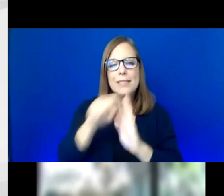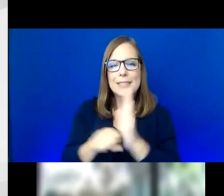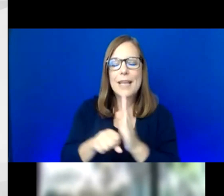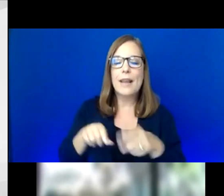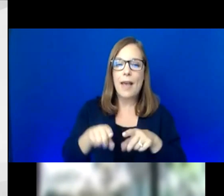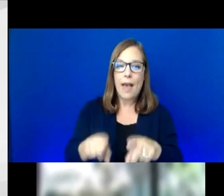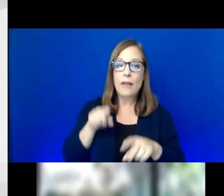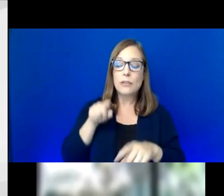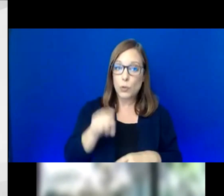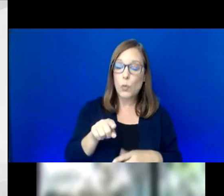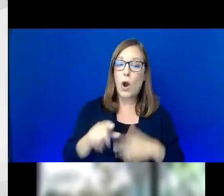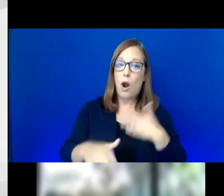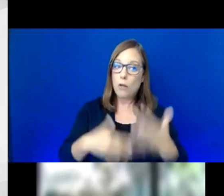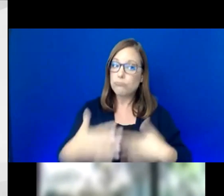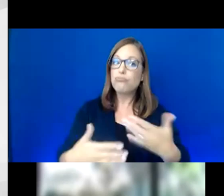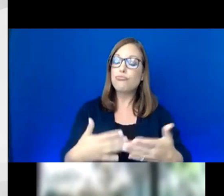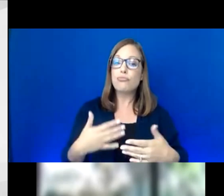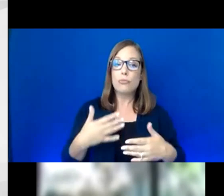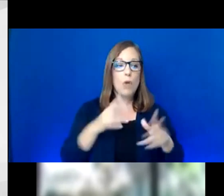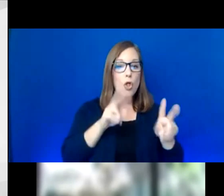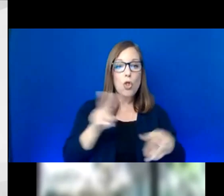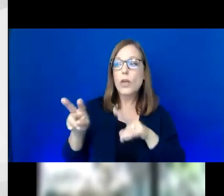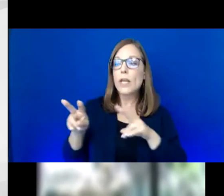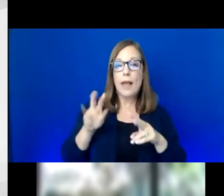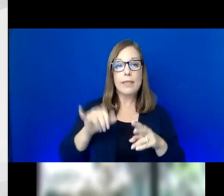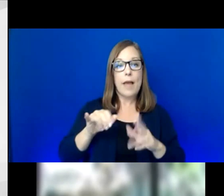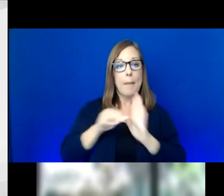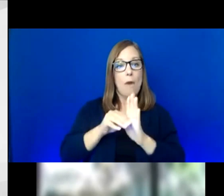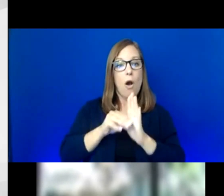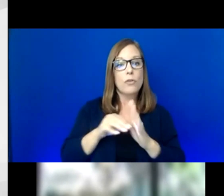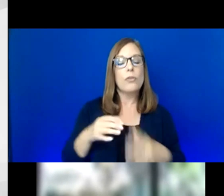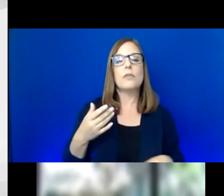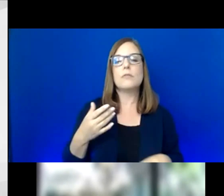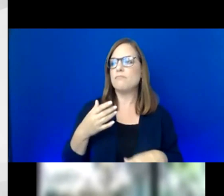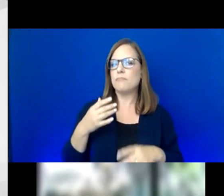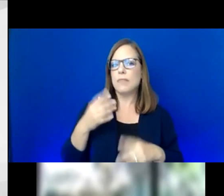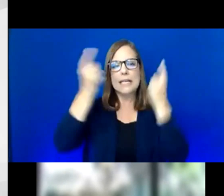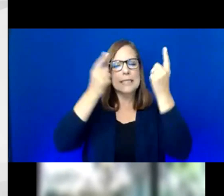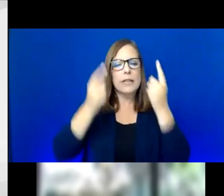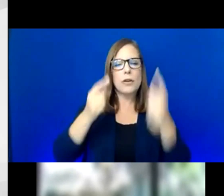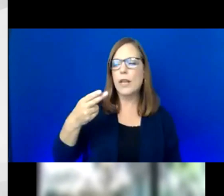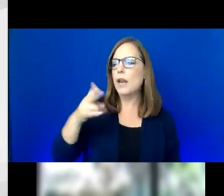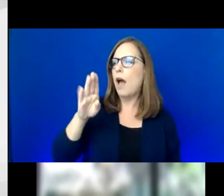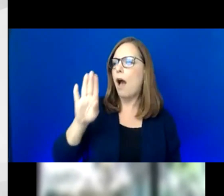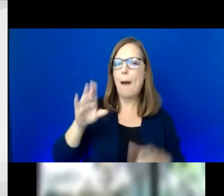going down this route for looking at the hubs and spokes and trying to develop, a